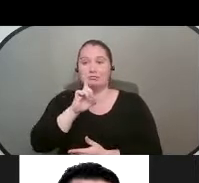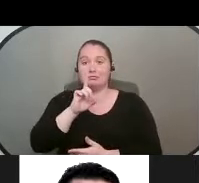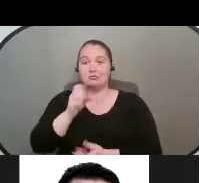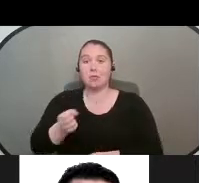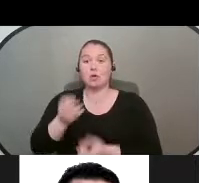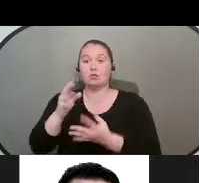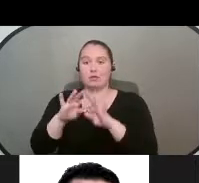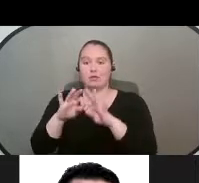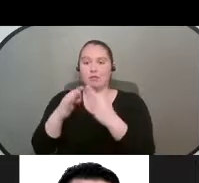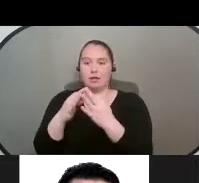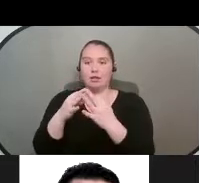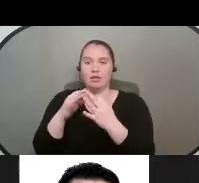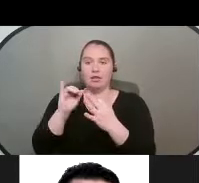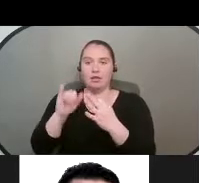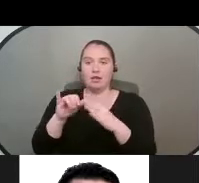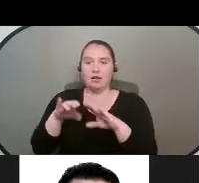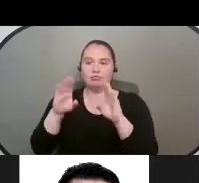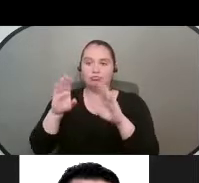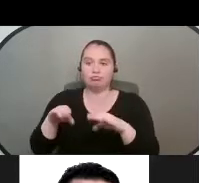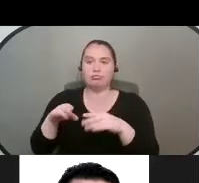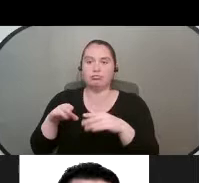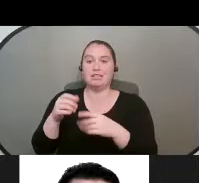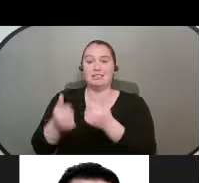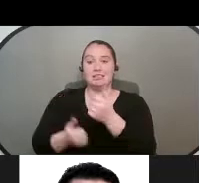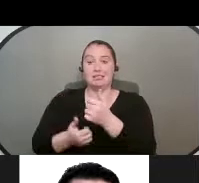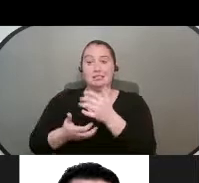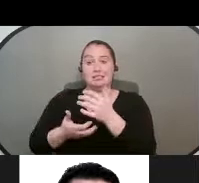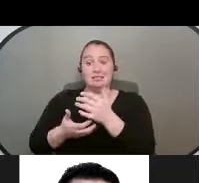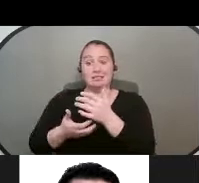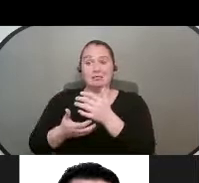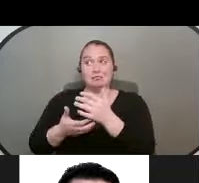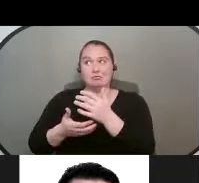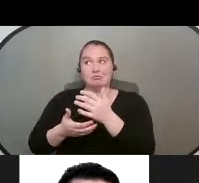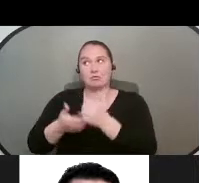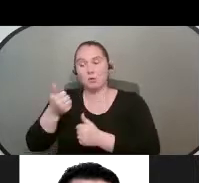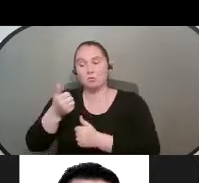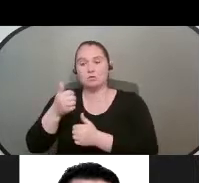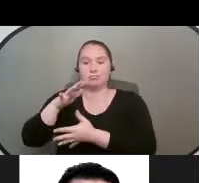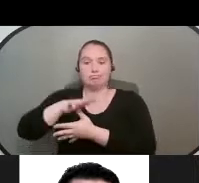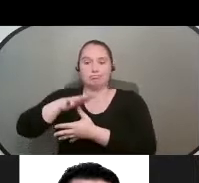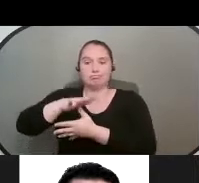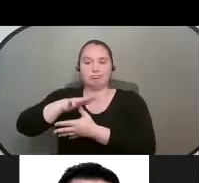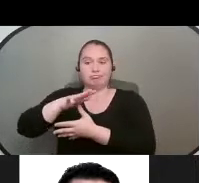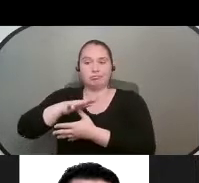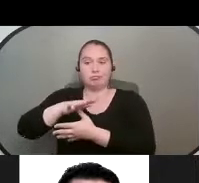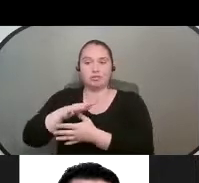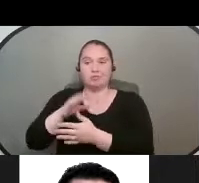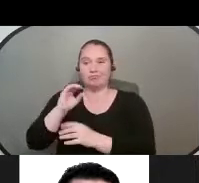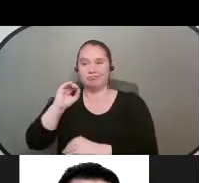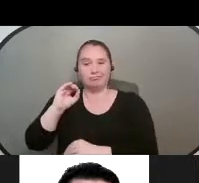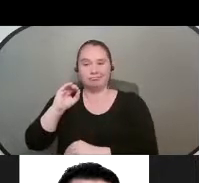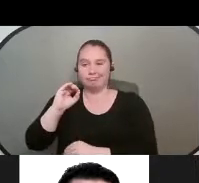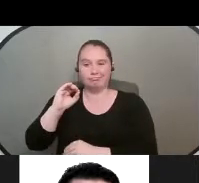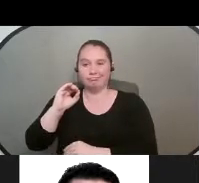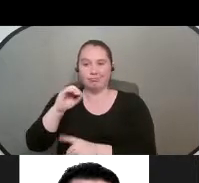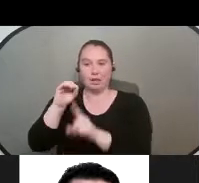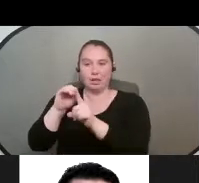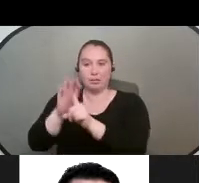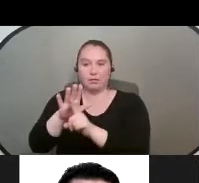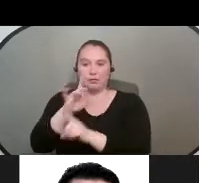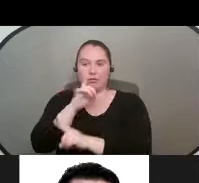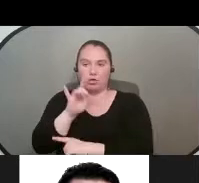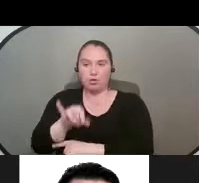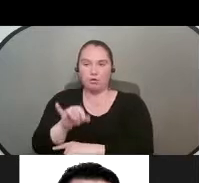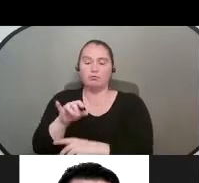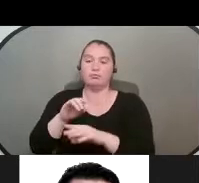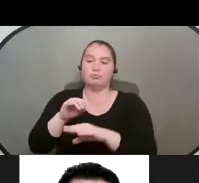of development. Some of that is senior units, so they would have a zero impact. But we are tracking some pretty significant